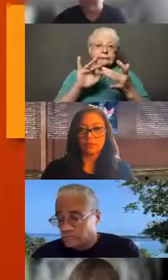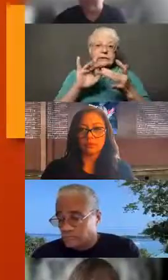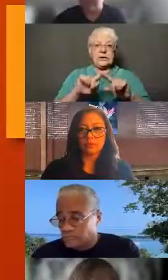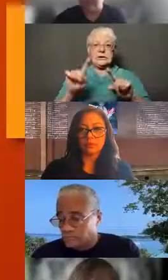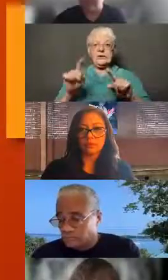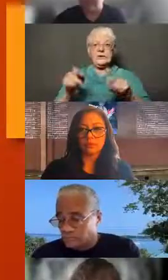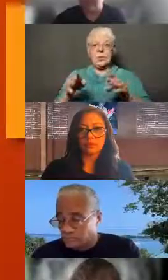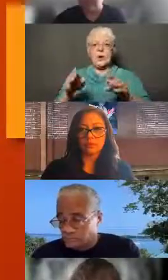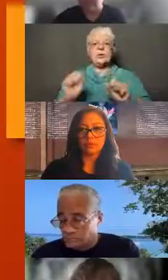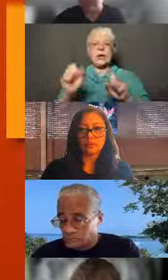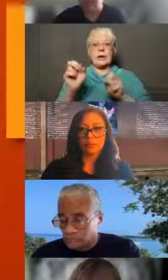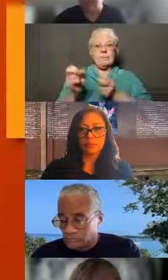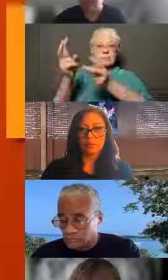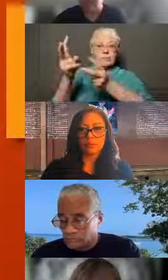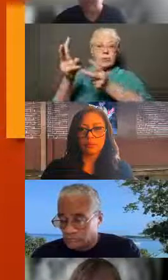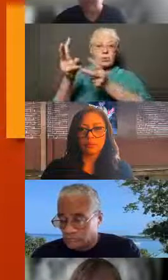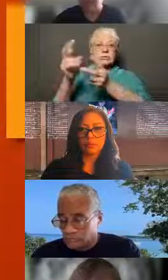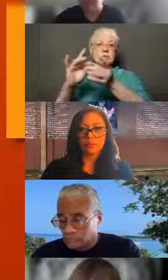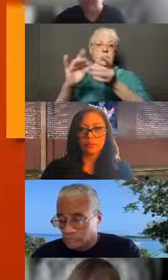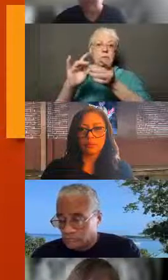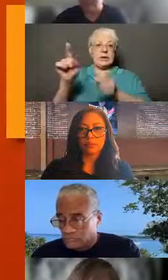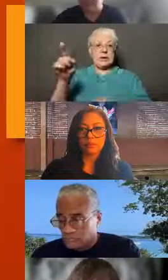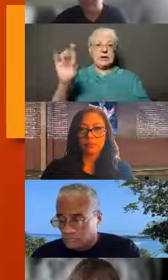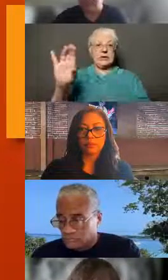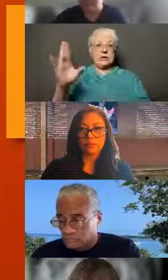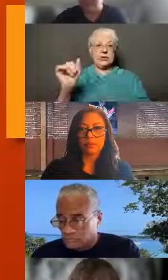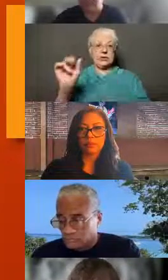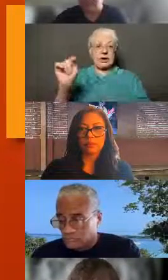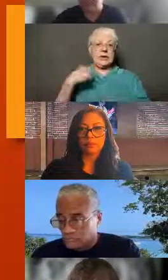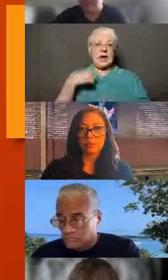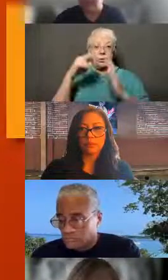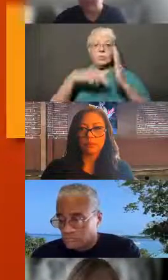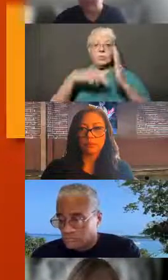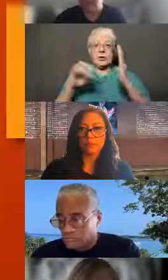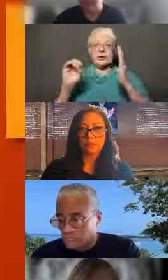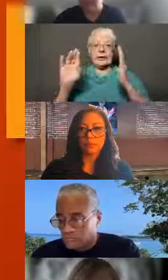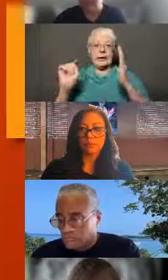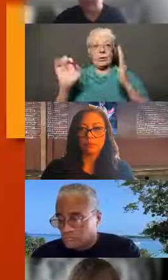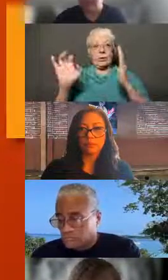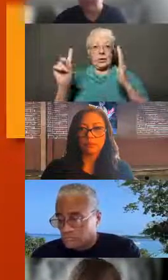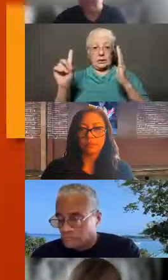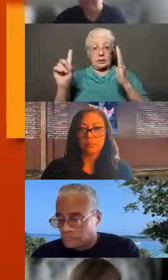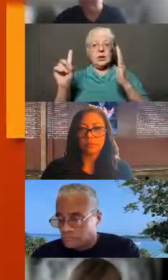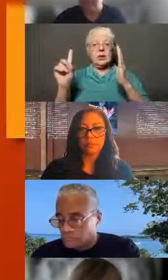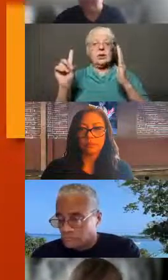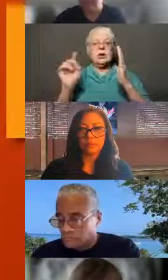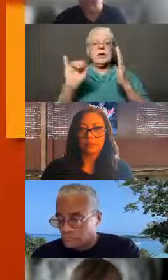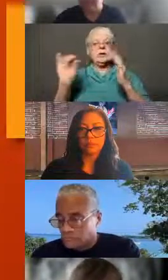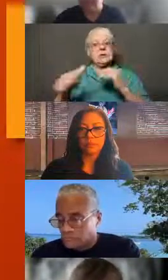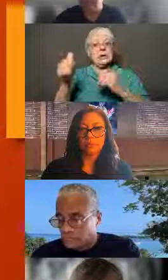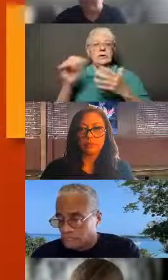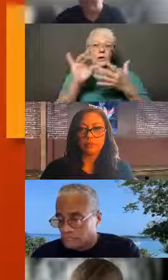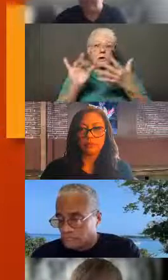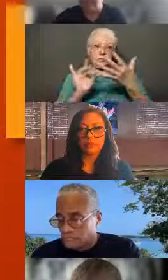your comment in the chat and I will read it aloud to the group. So that's another option.